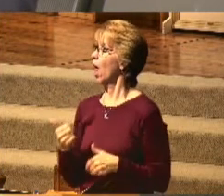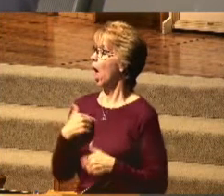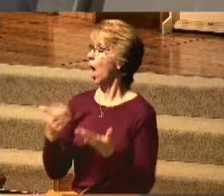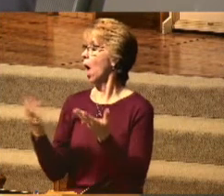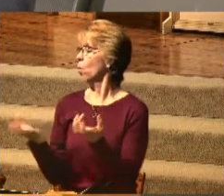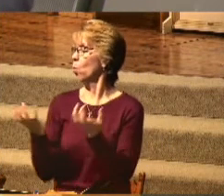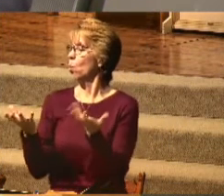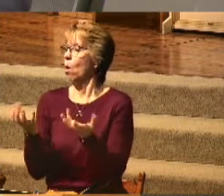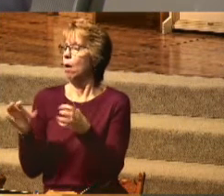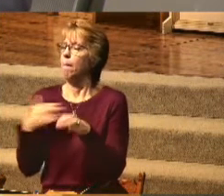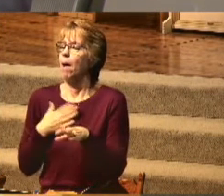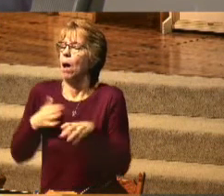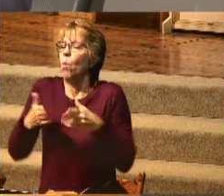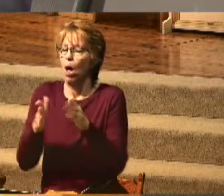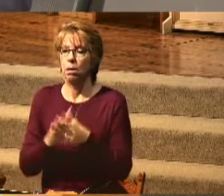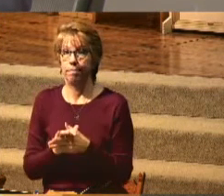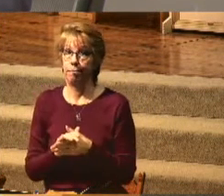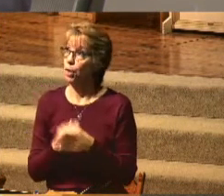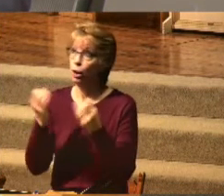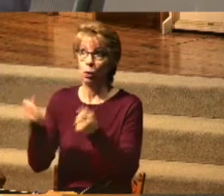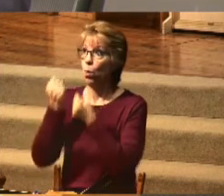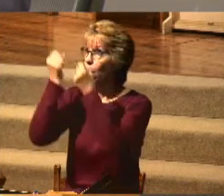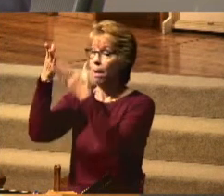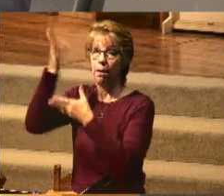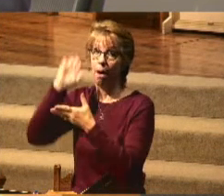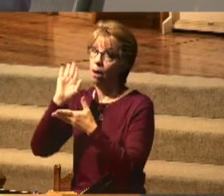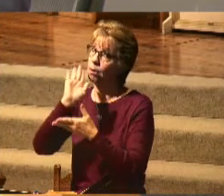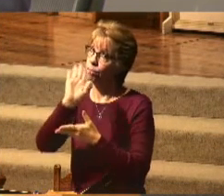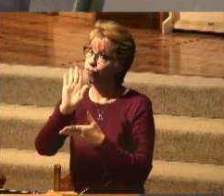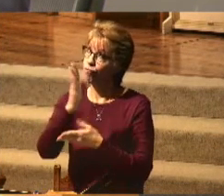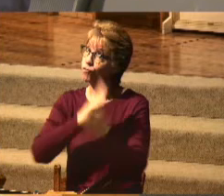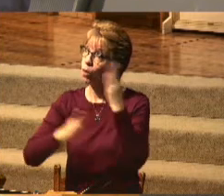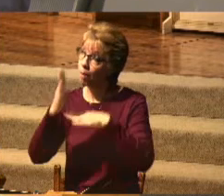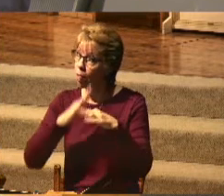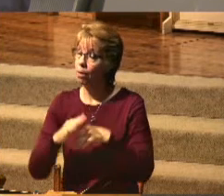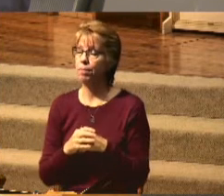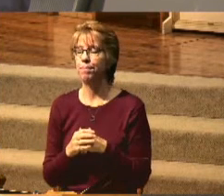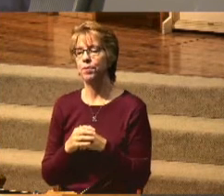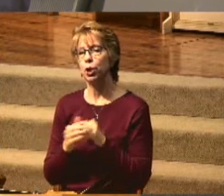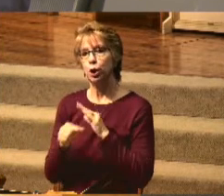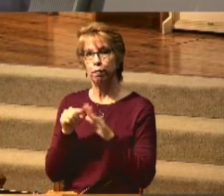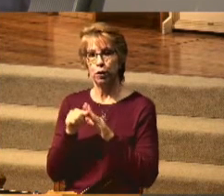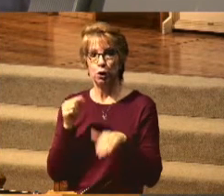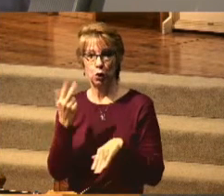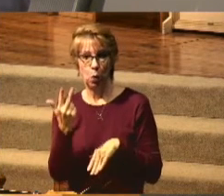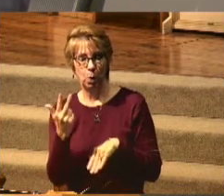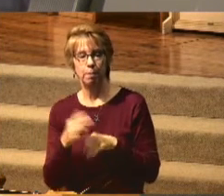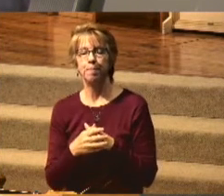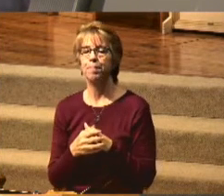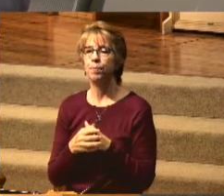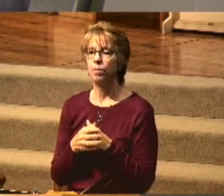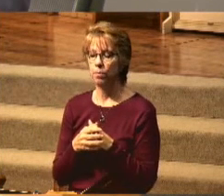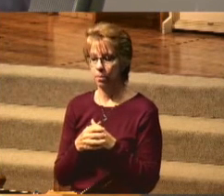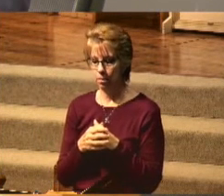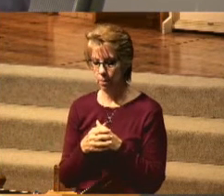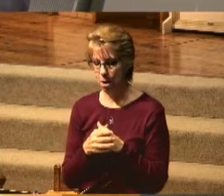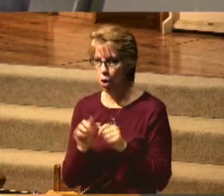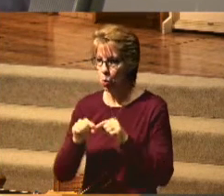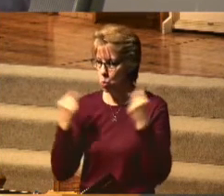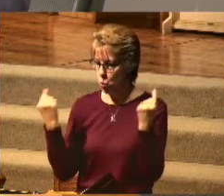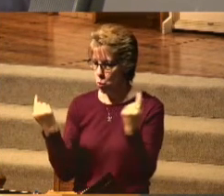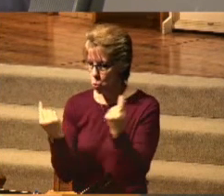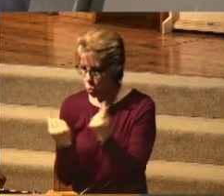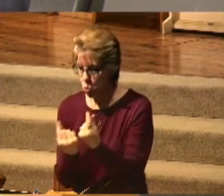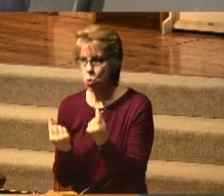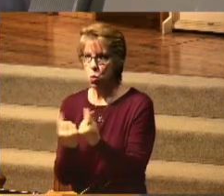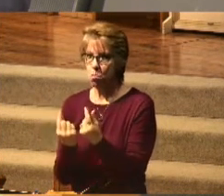Well, you don't obey God, you'll be in trouble. He said in verse 3, though a host should encamp about